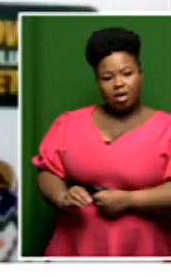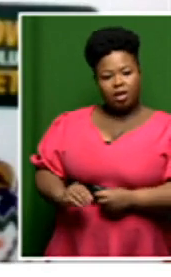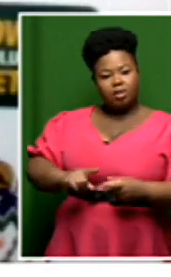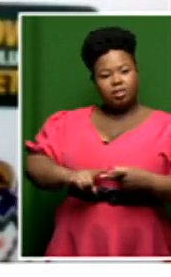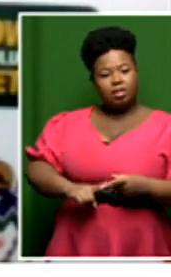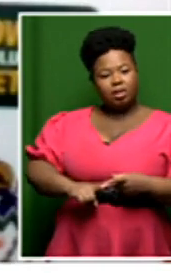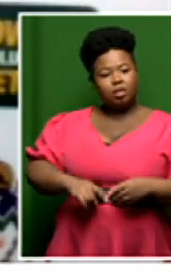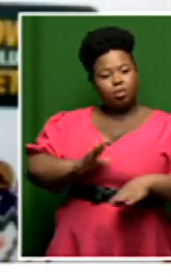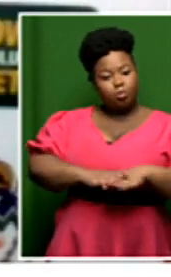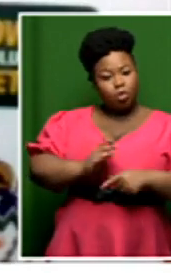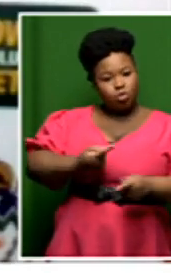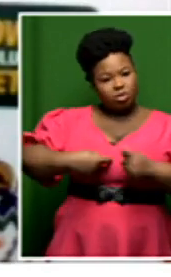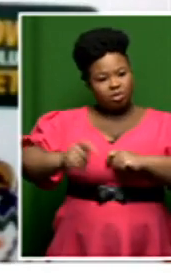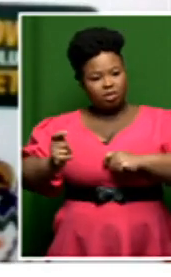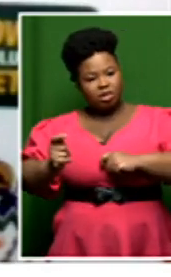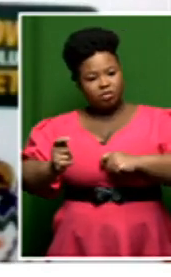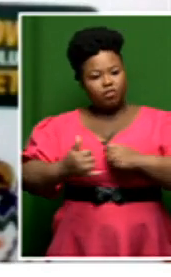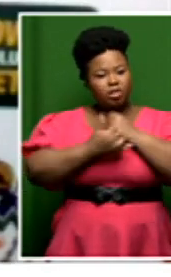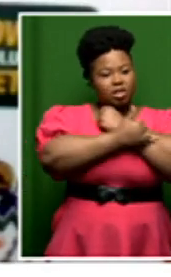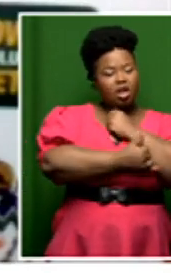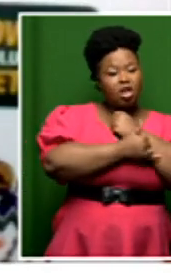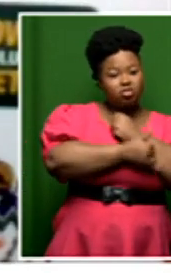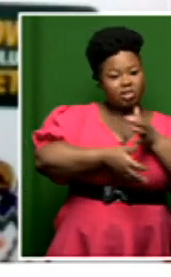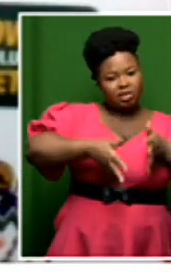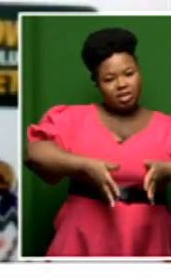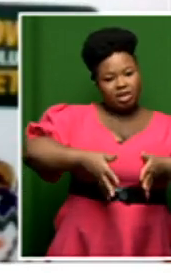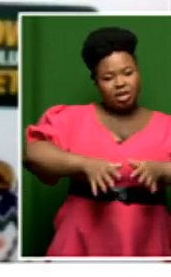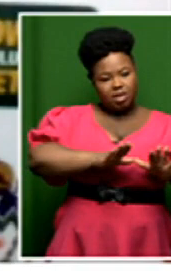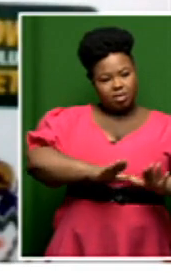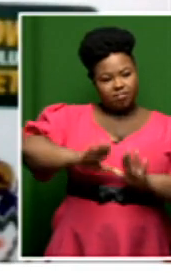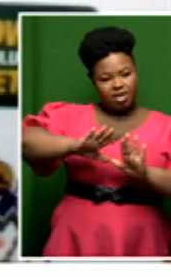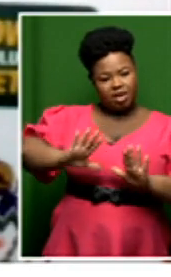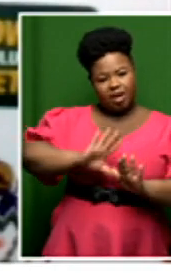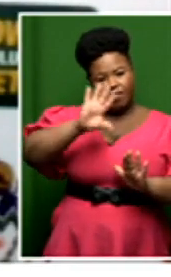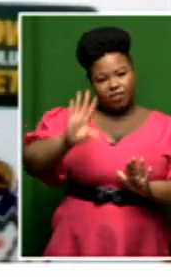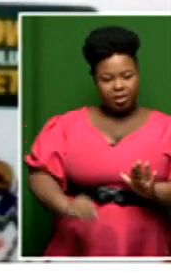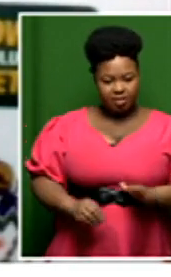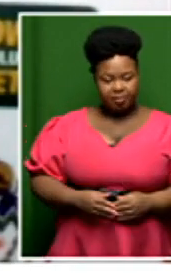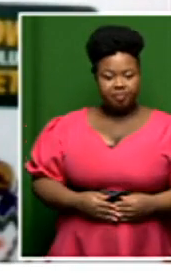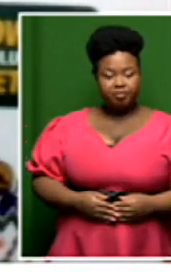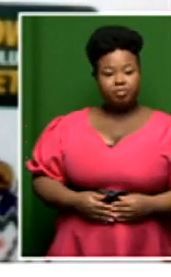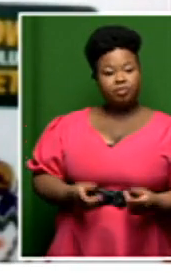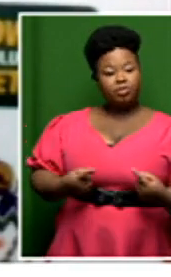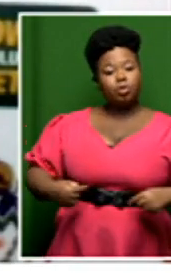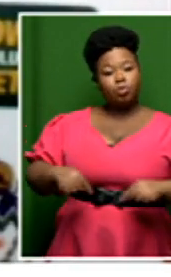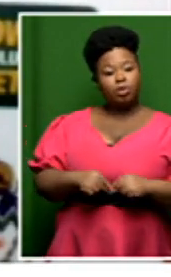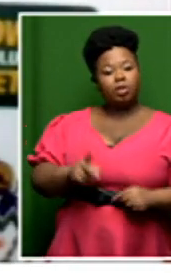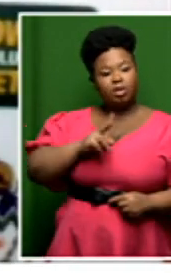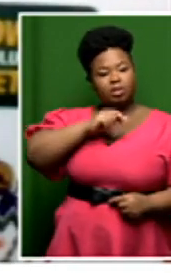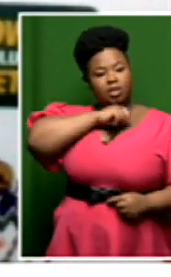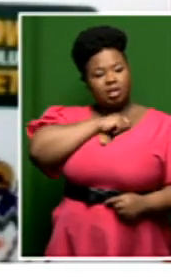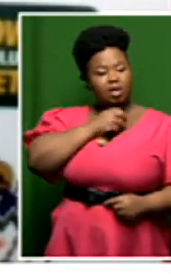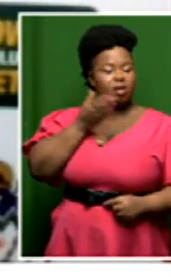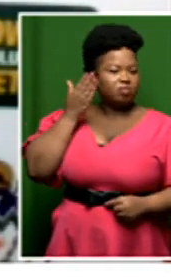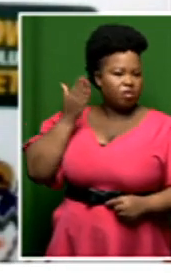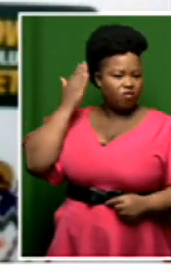is more of trade between the countries within the continent. As KwaZulu-Natal, we've worked with